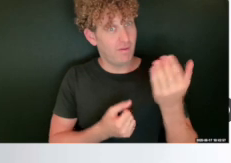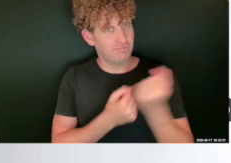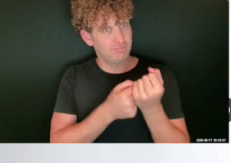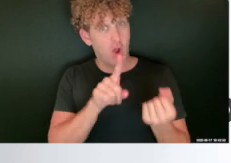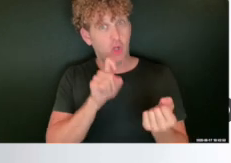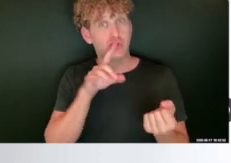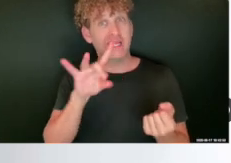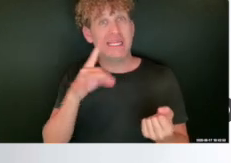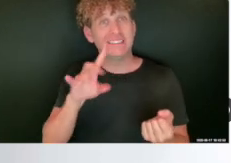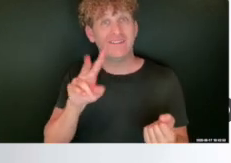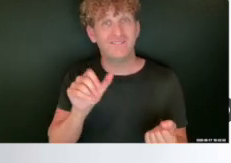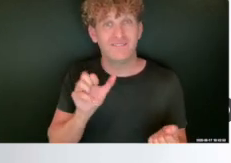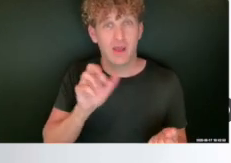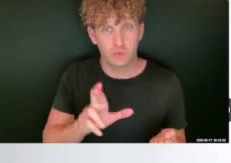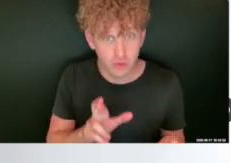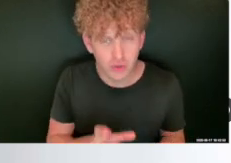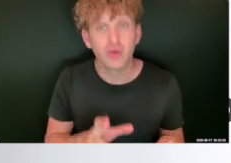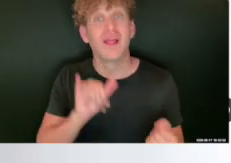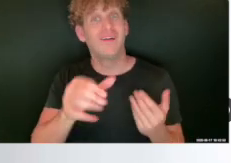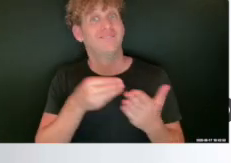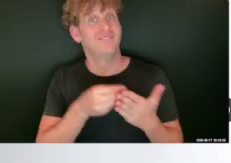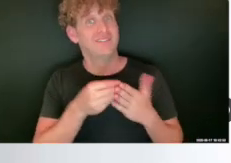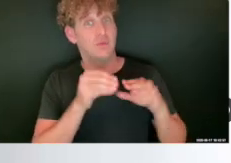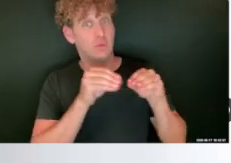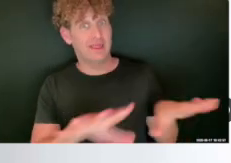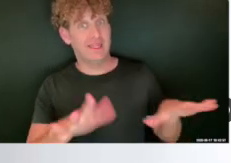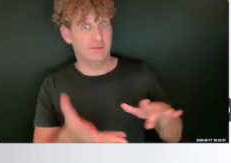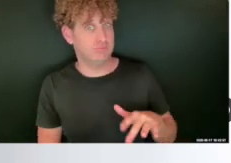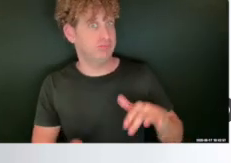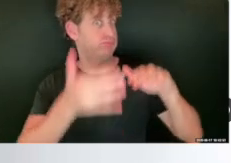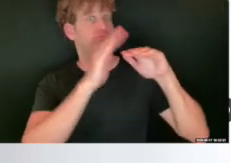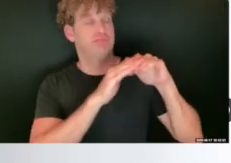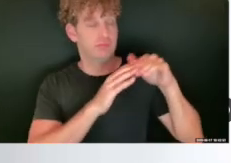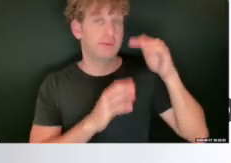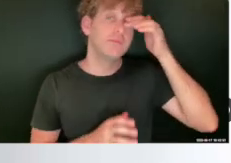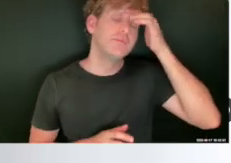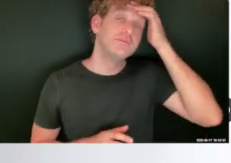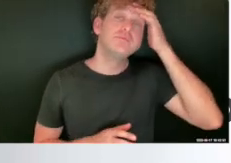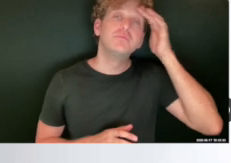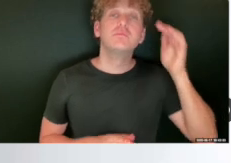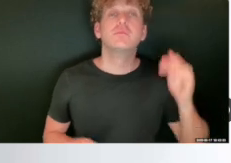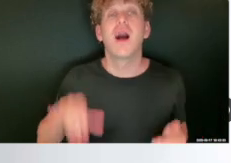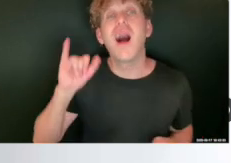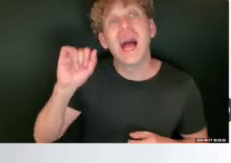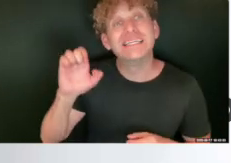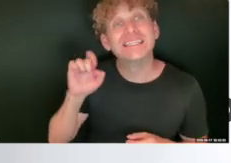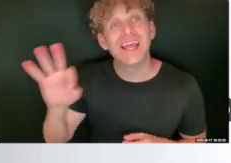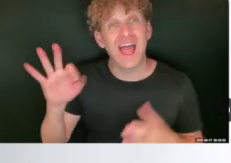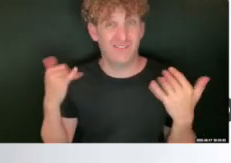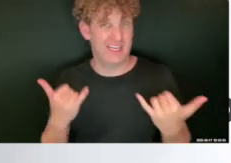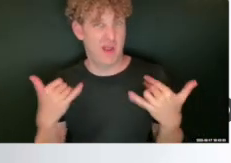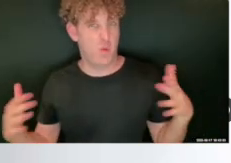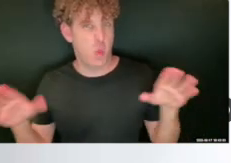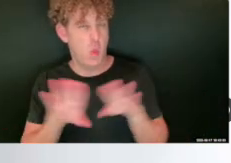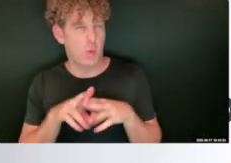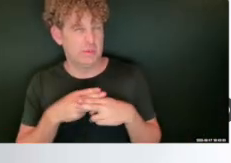to reopen in August 2025 following the release of an updated implementation manual and